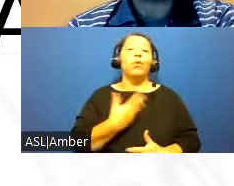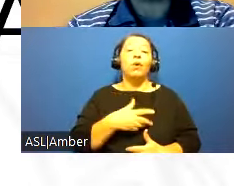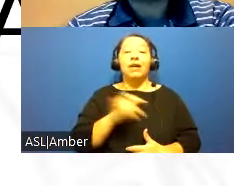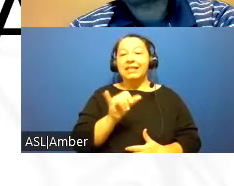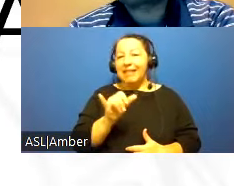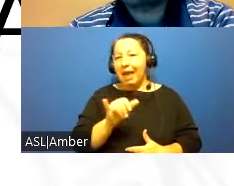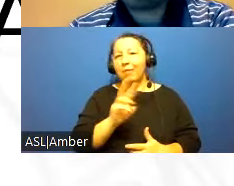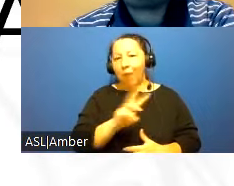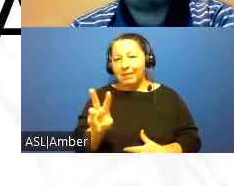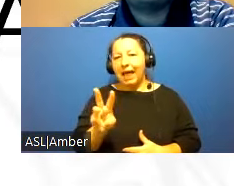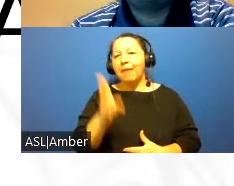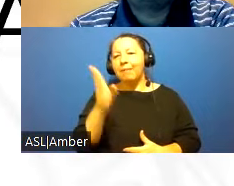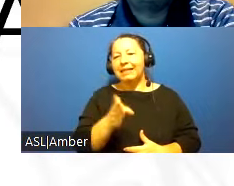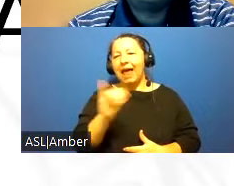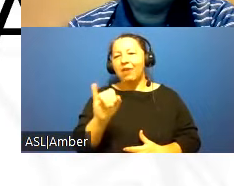archaeological.org/join.